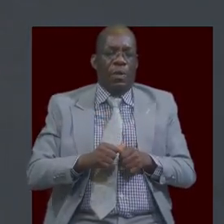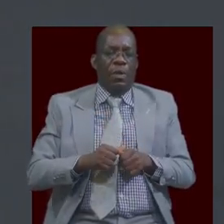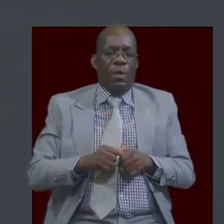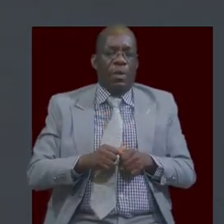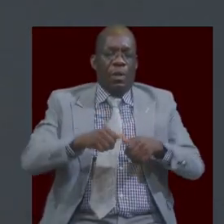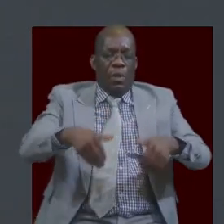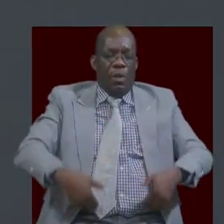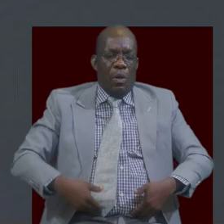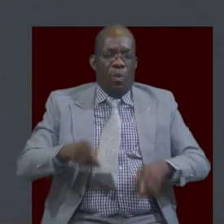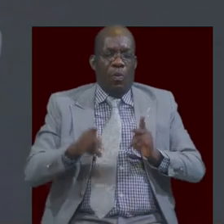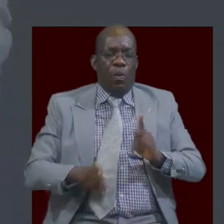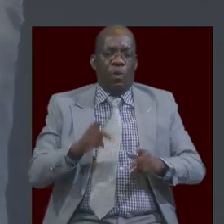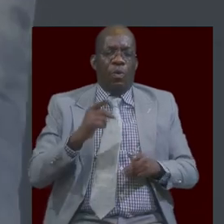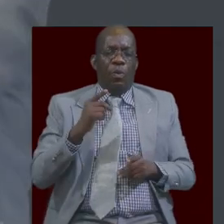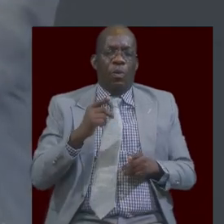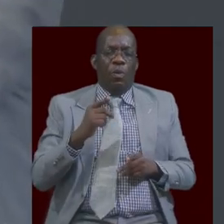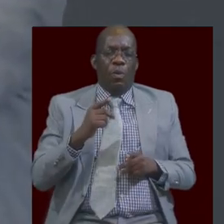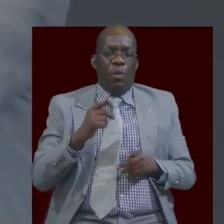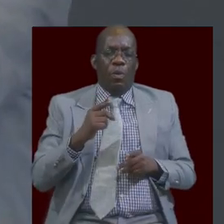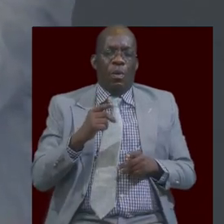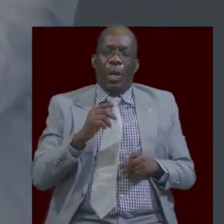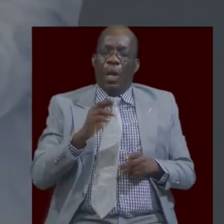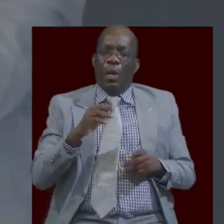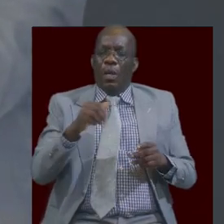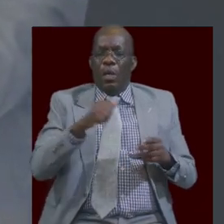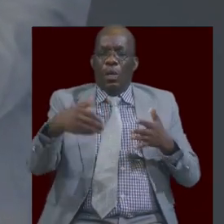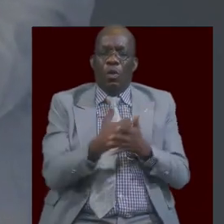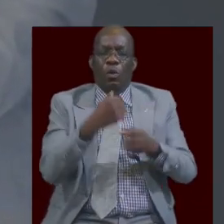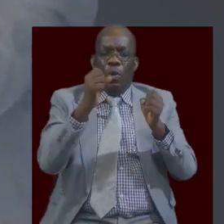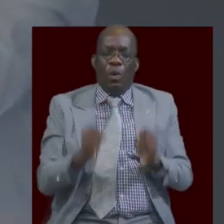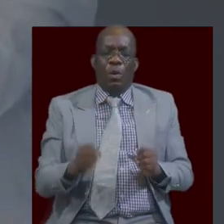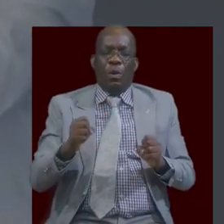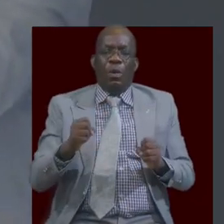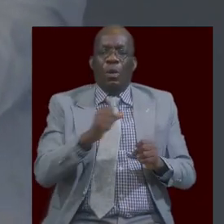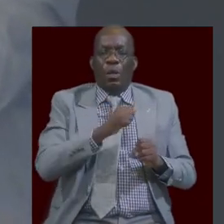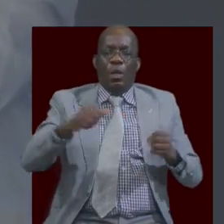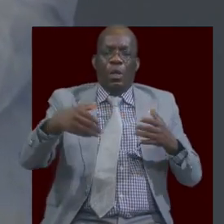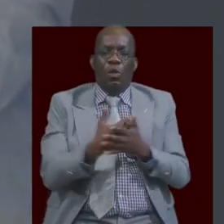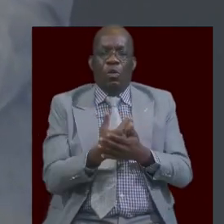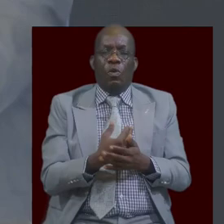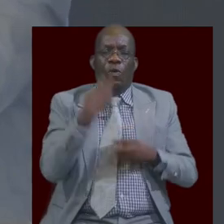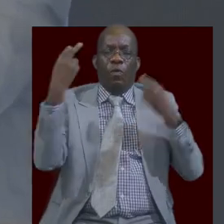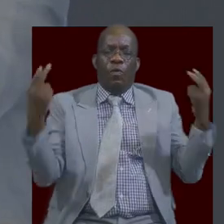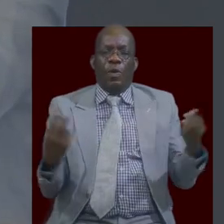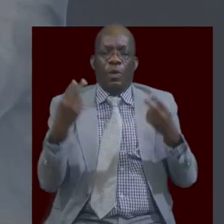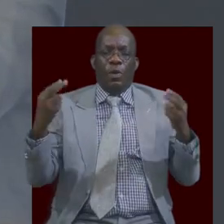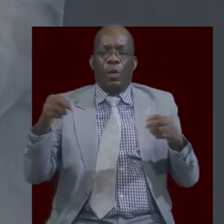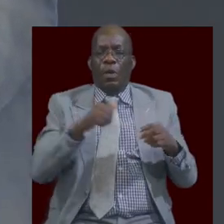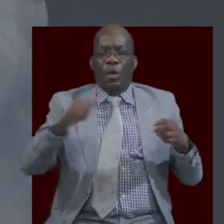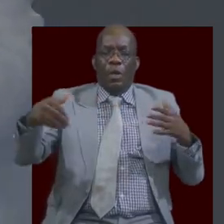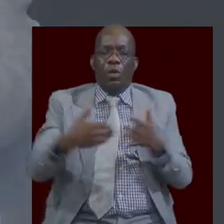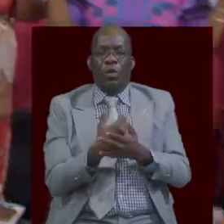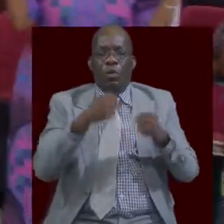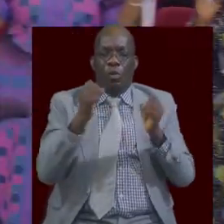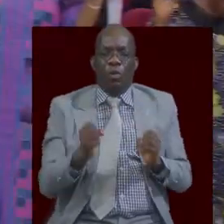a new strength, a new power, a new victory, a new knowledge,